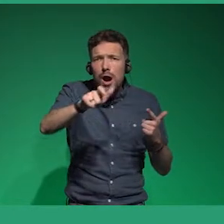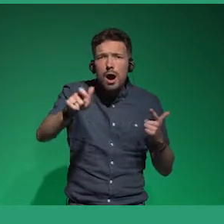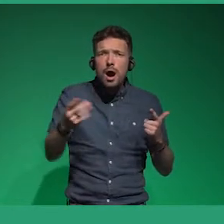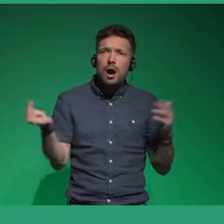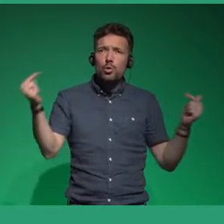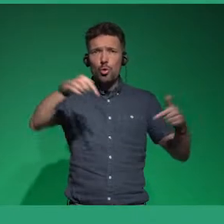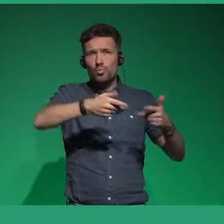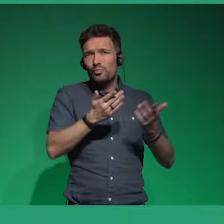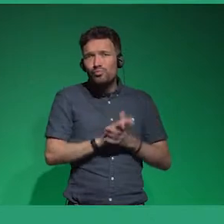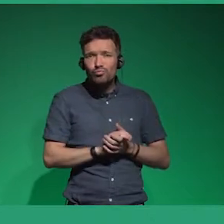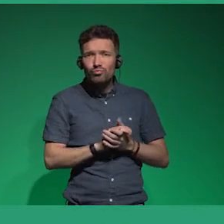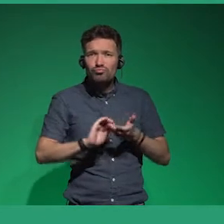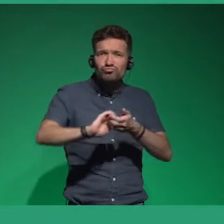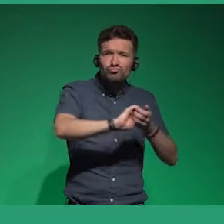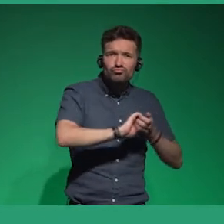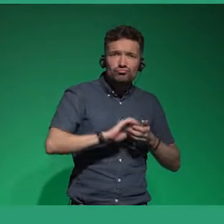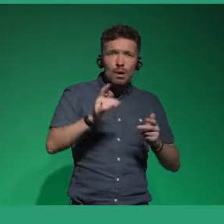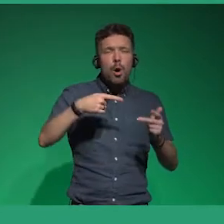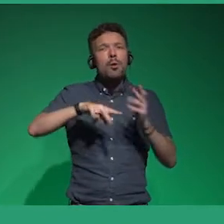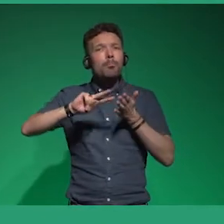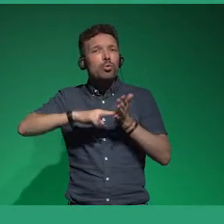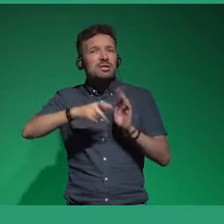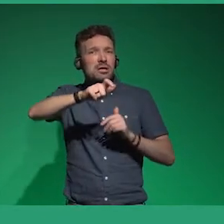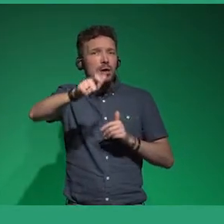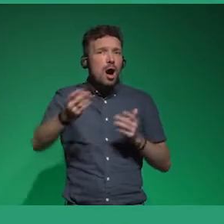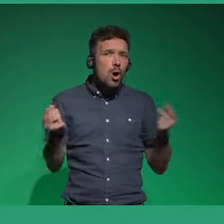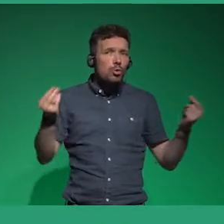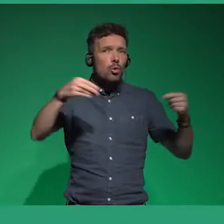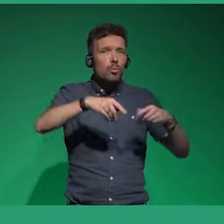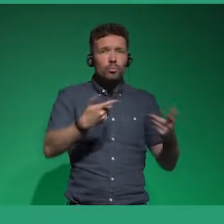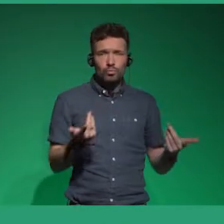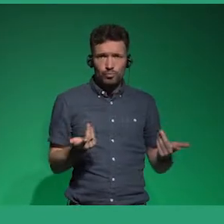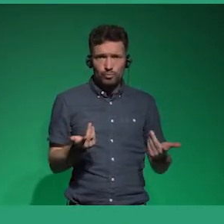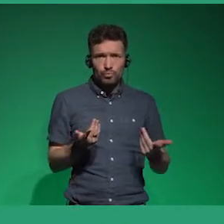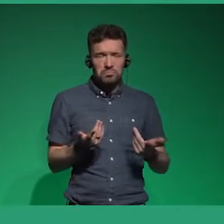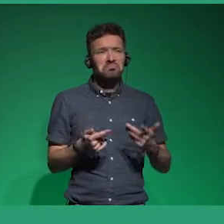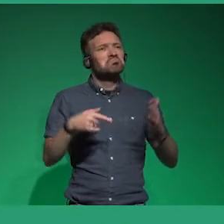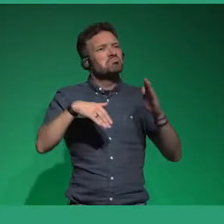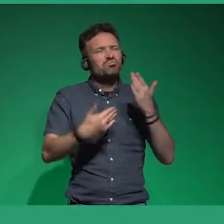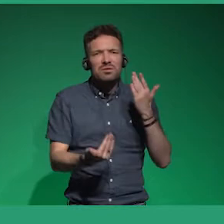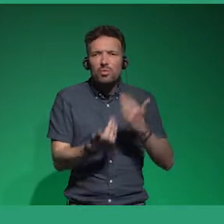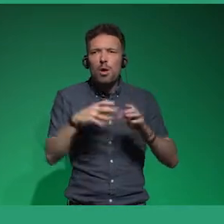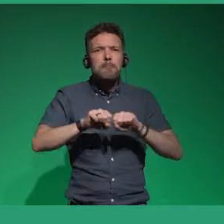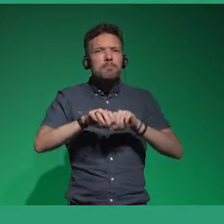is artists that working with technology, with the new media, and then